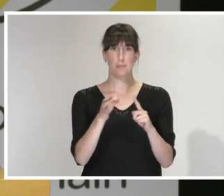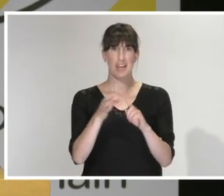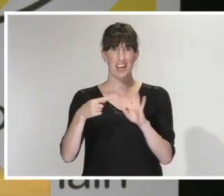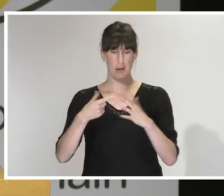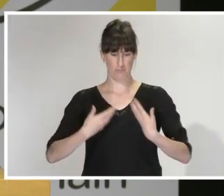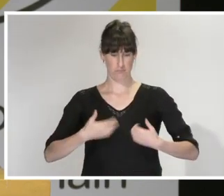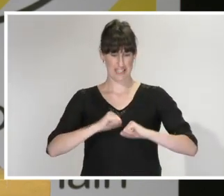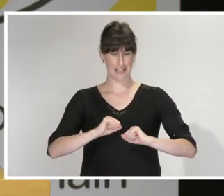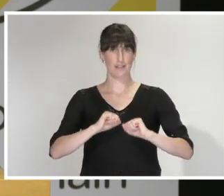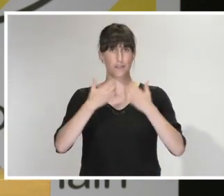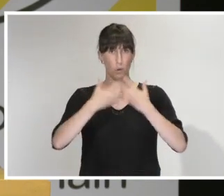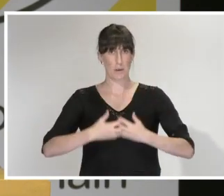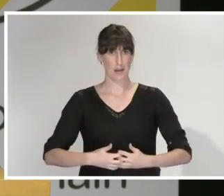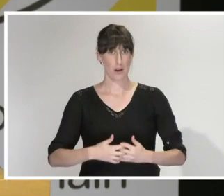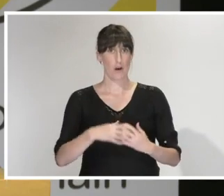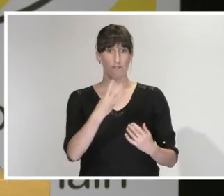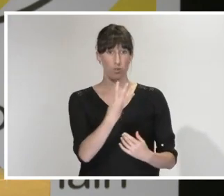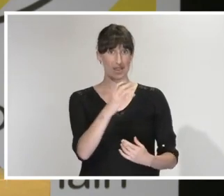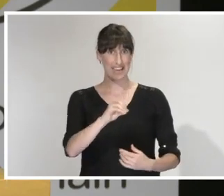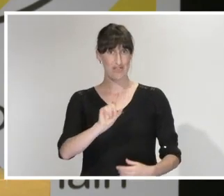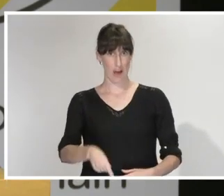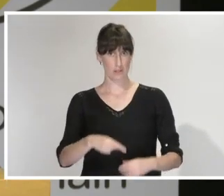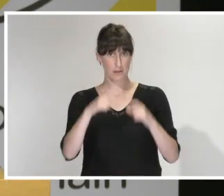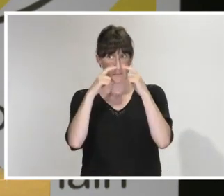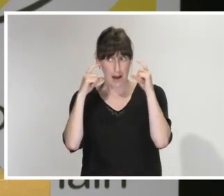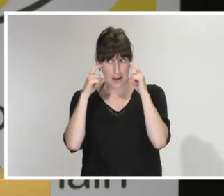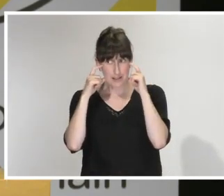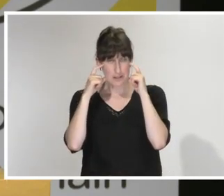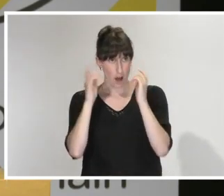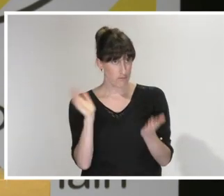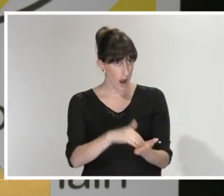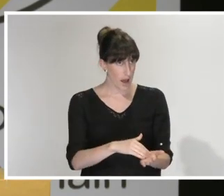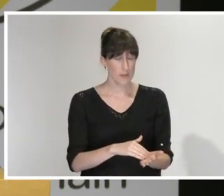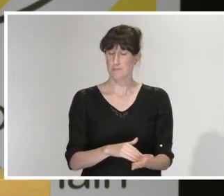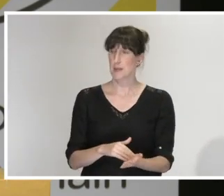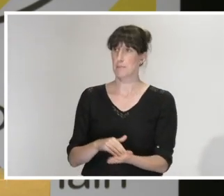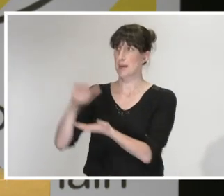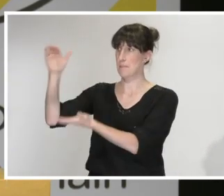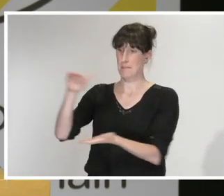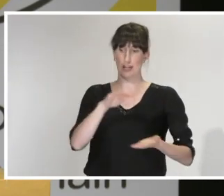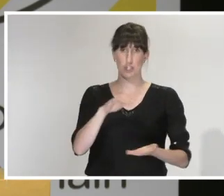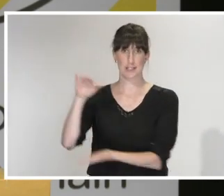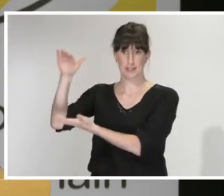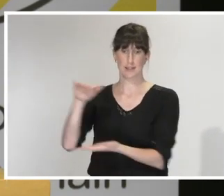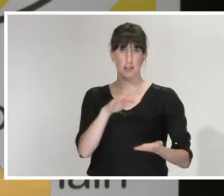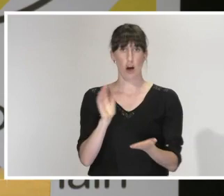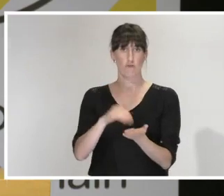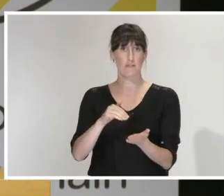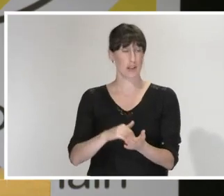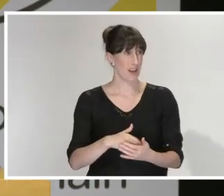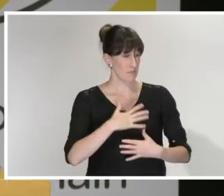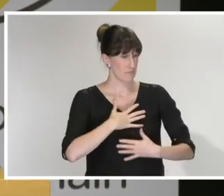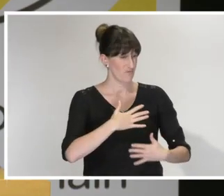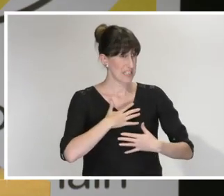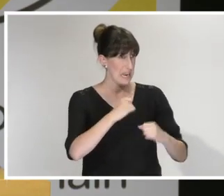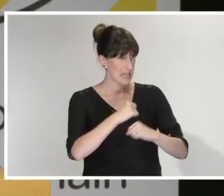and have they been distributed? They are arriving, so they are coming in batches. And the ventilators, is there an update on that? Not at this stage, but